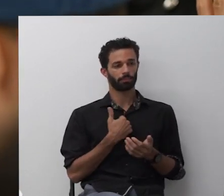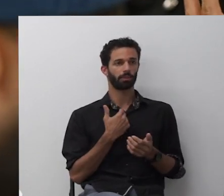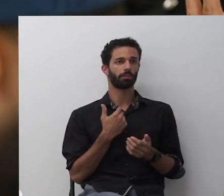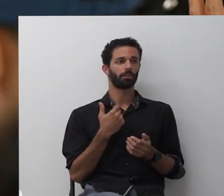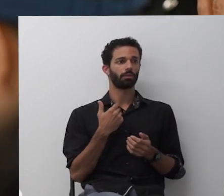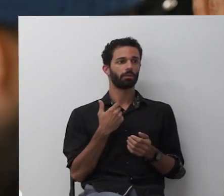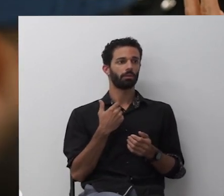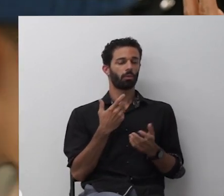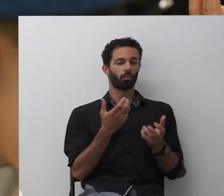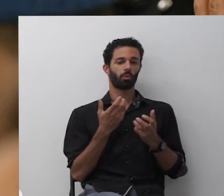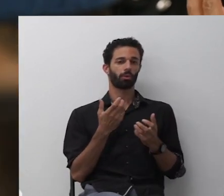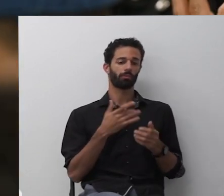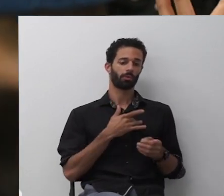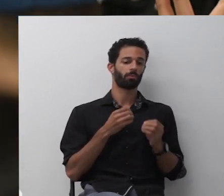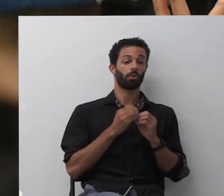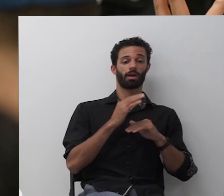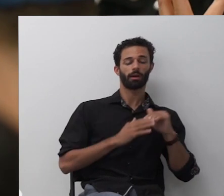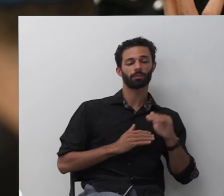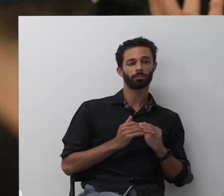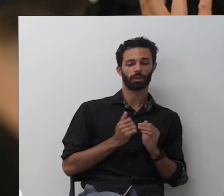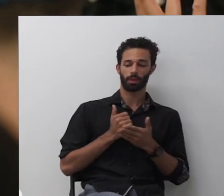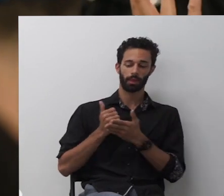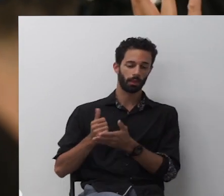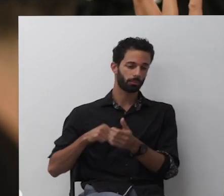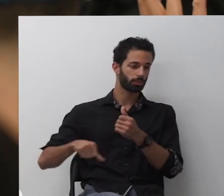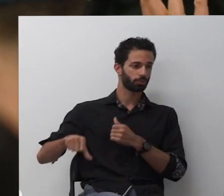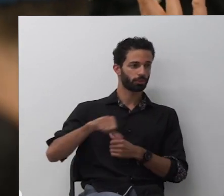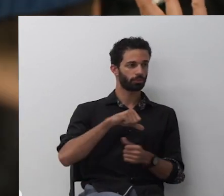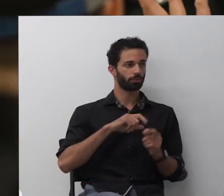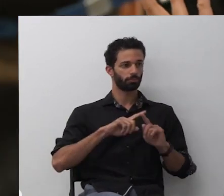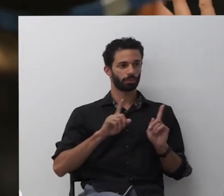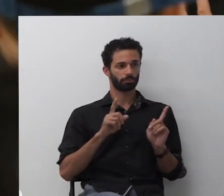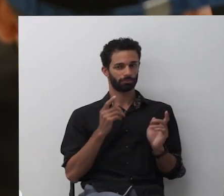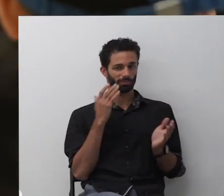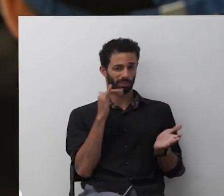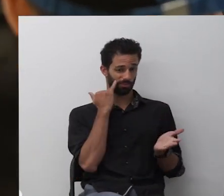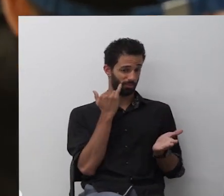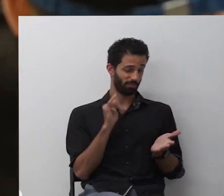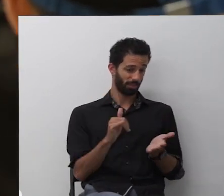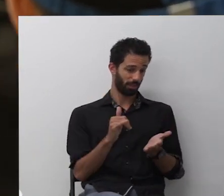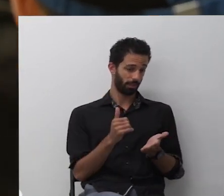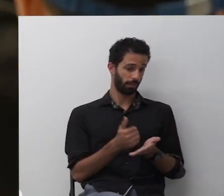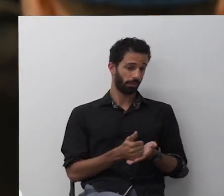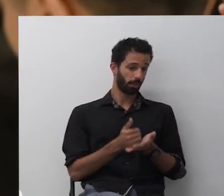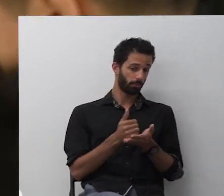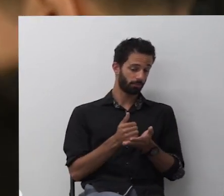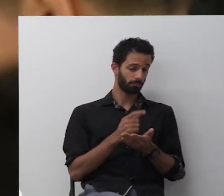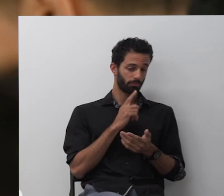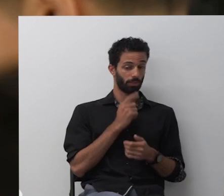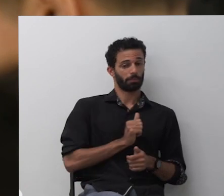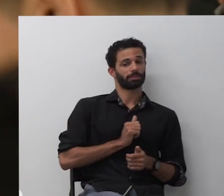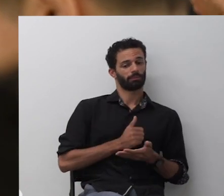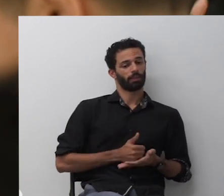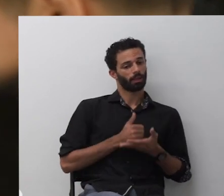ourselves comfortable as possible and helping each other. But I don't know if that's really useful, but it's helped me. And